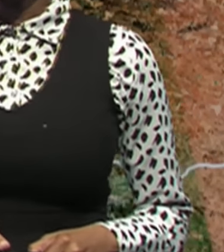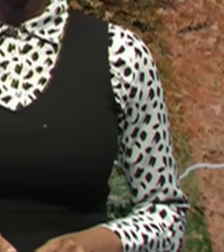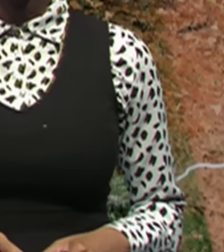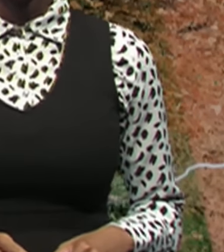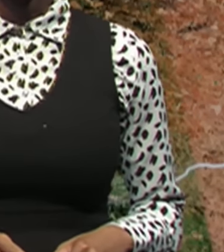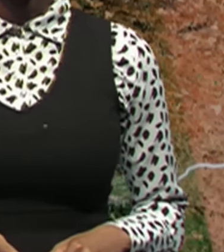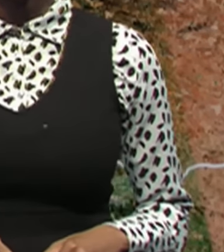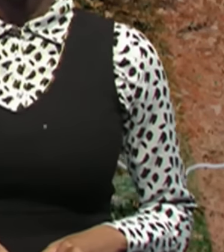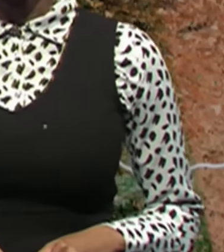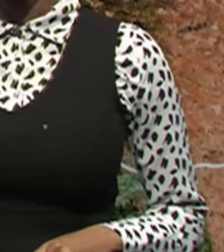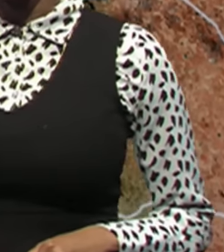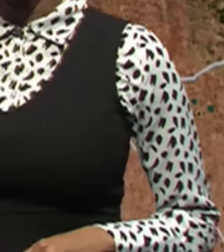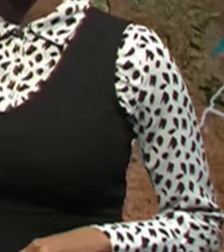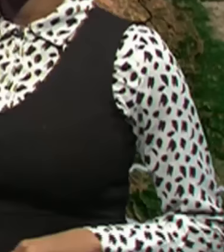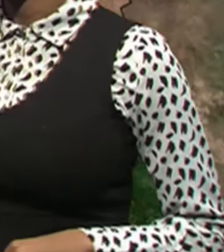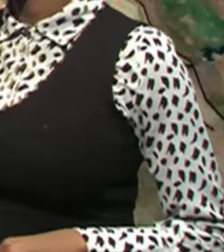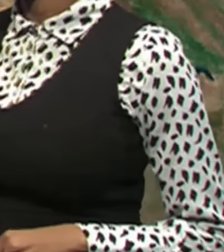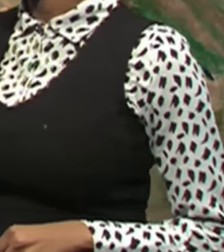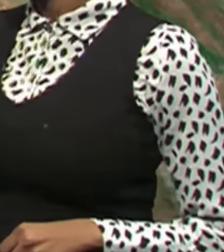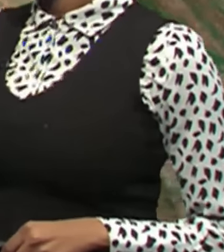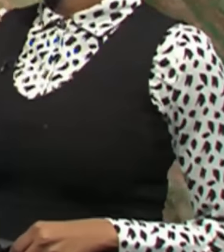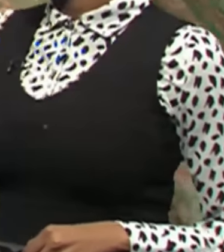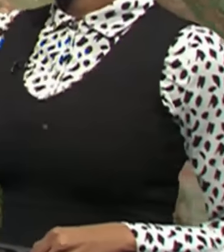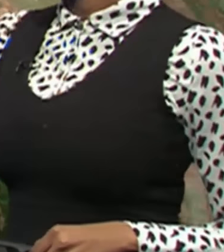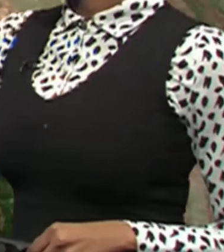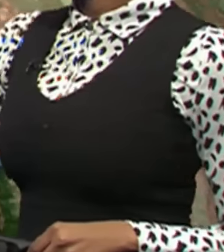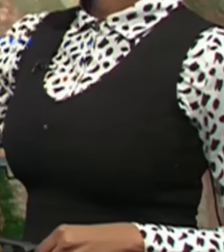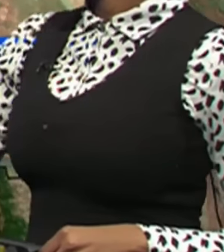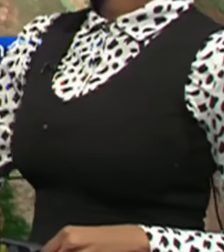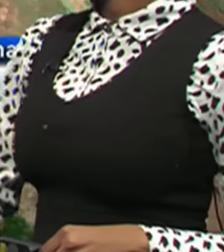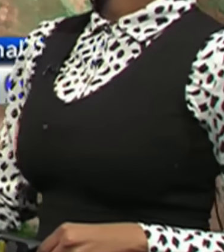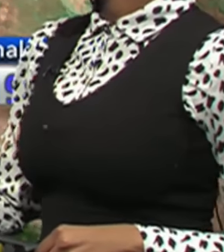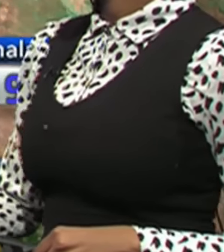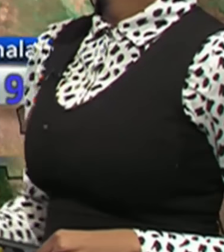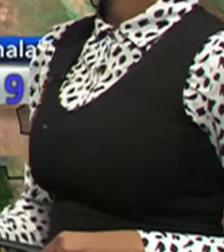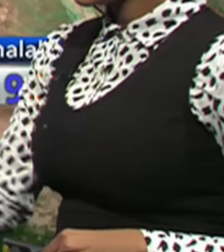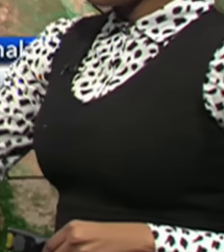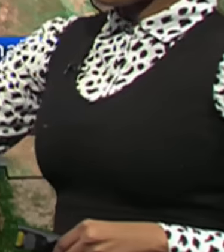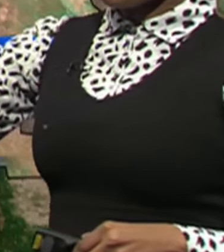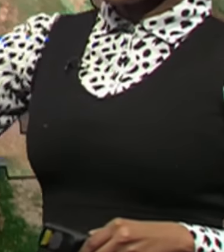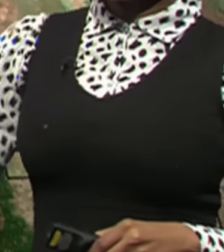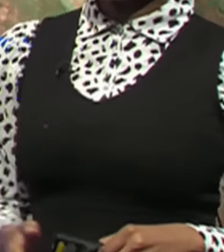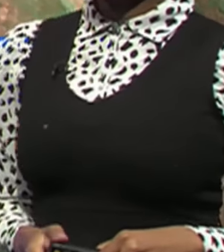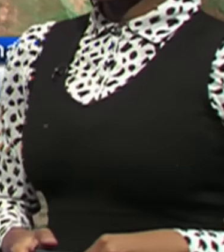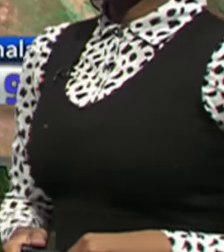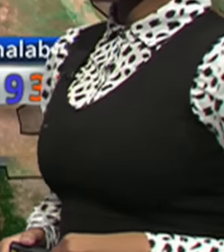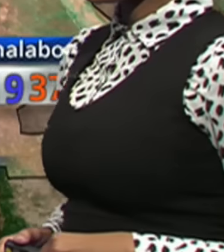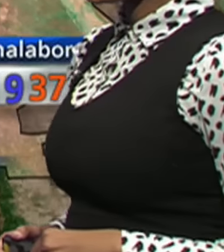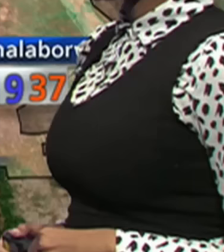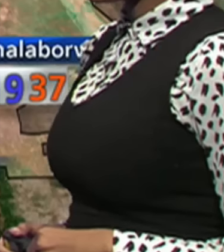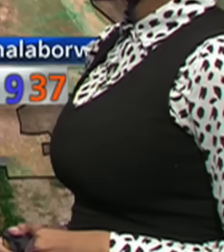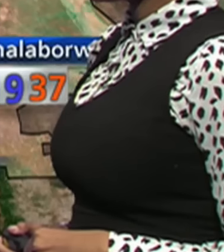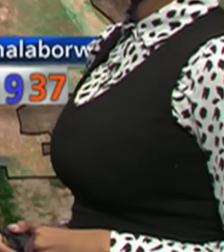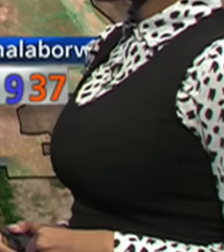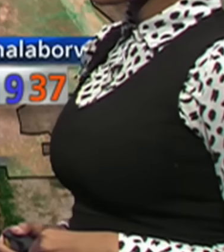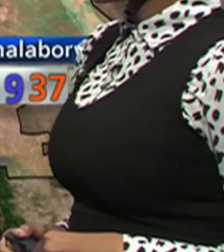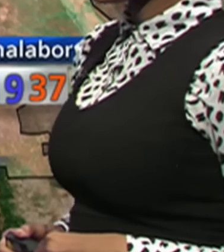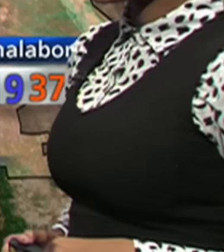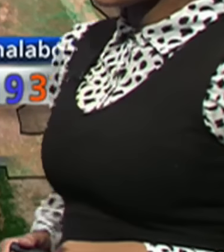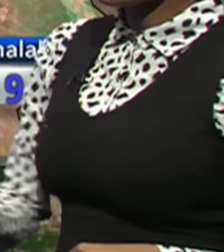digata di le 17 go ya go di le 32 fa re lebelela Limpopo go tla nna le gone go nna le pula Mokopane ka digata di le 18 go ya go di